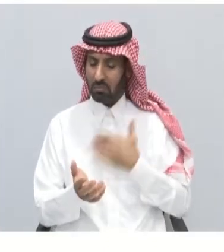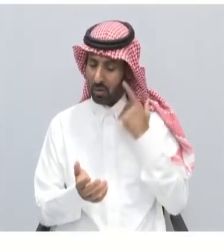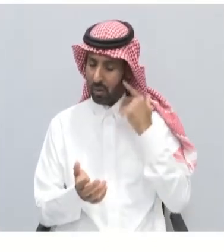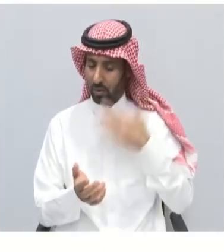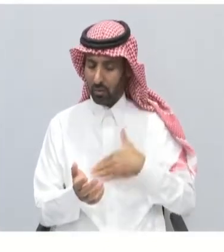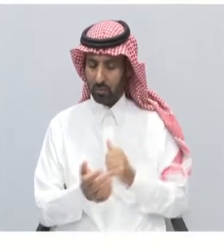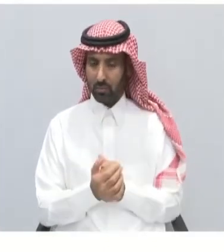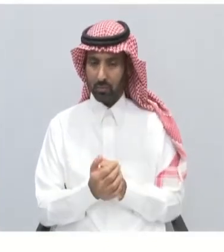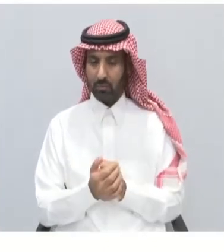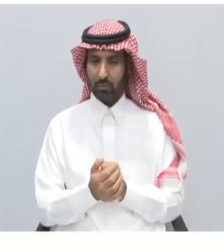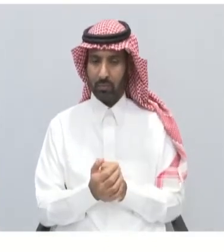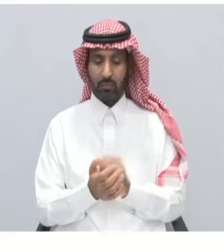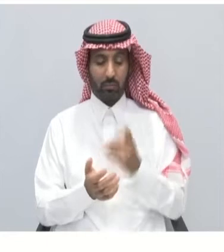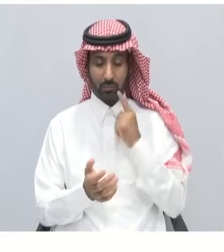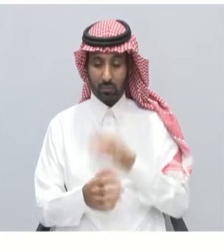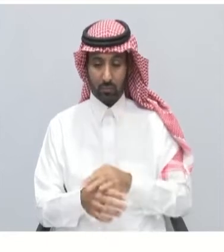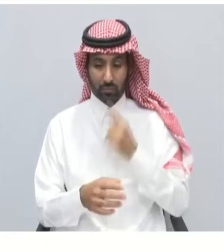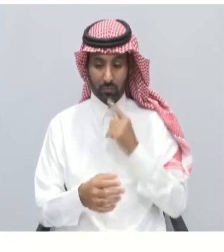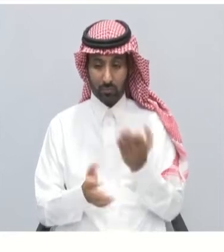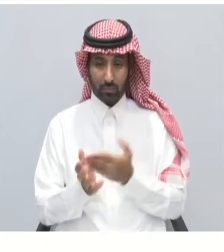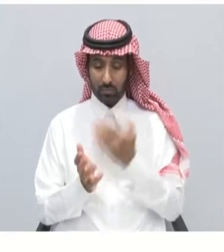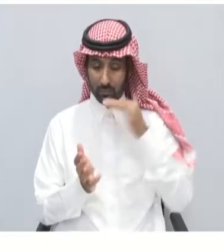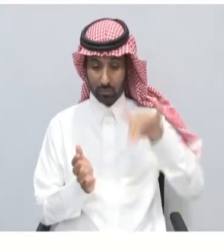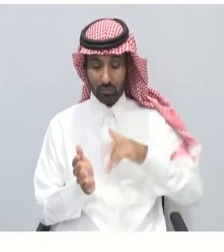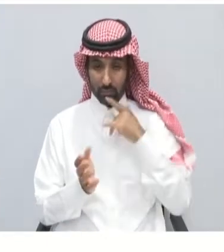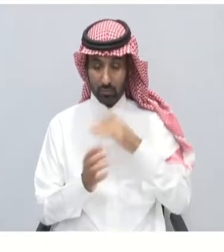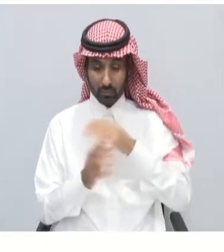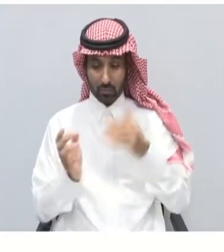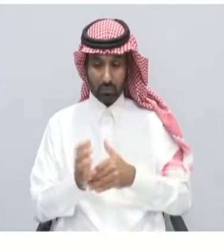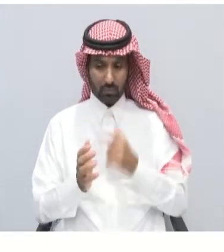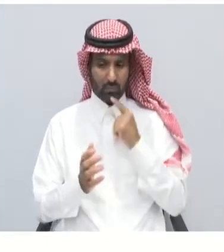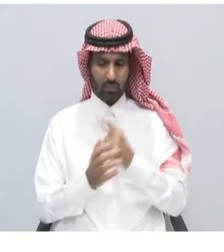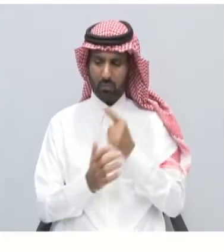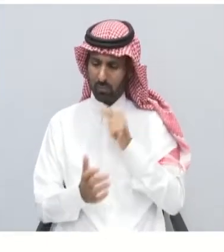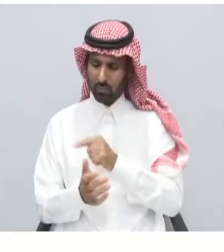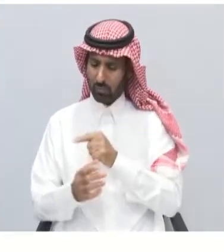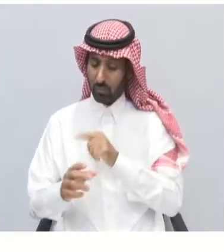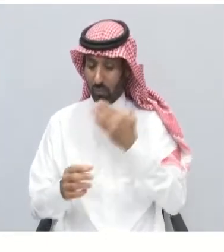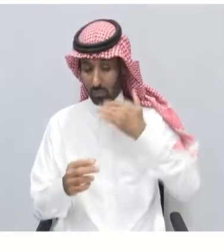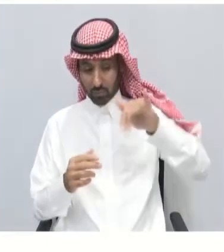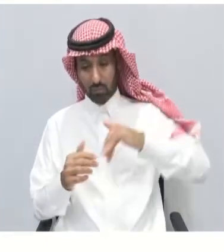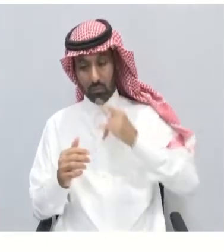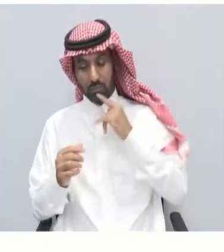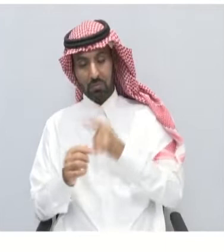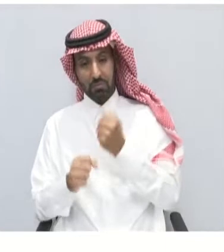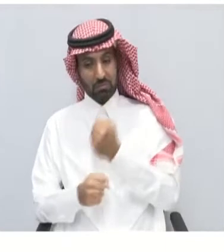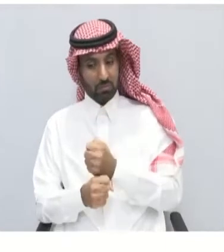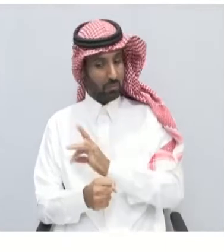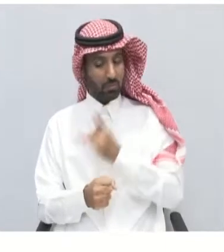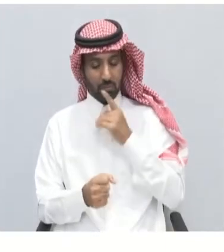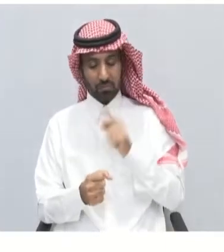you. When people enter a door or an elevator and don't hold it open for the person who is right behind them.